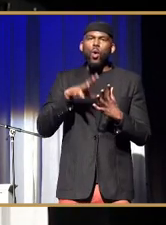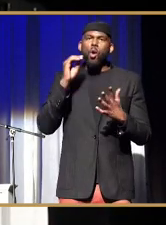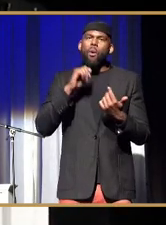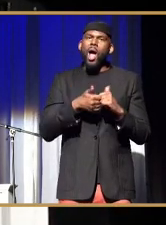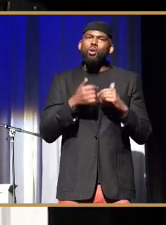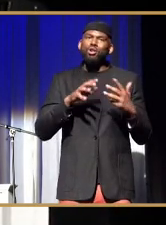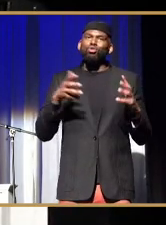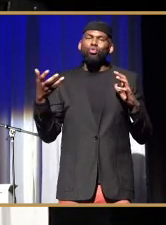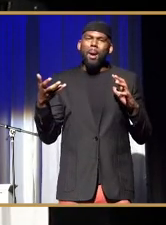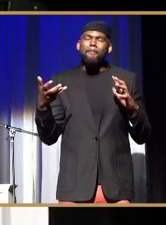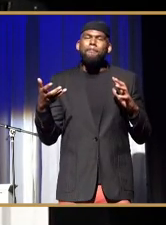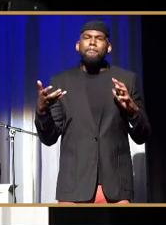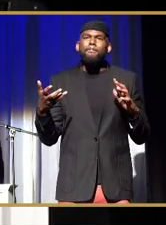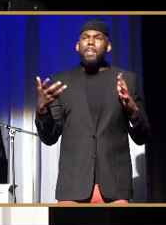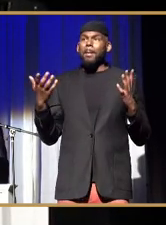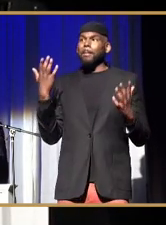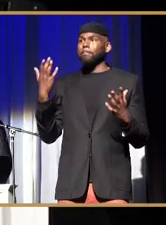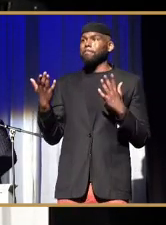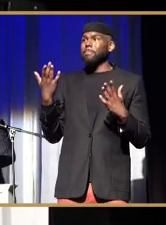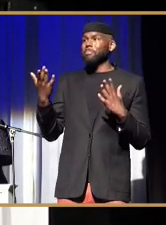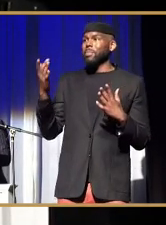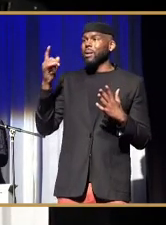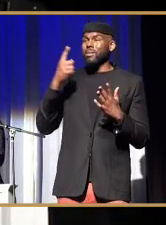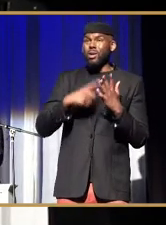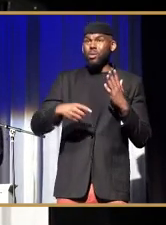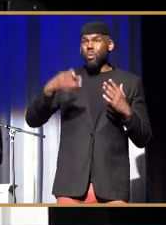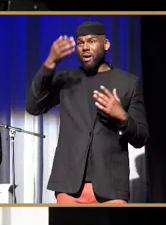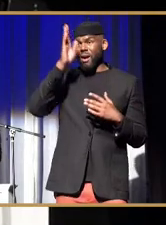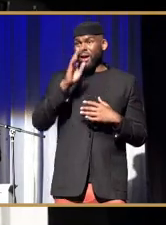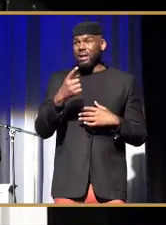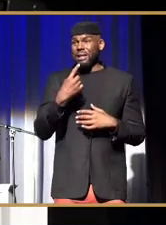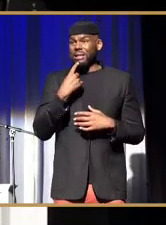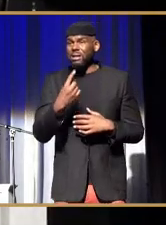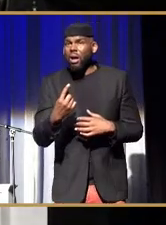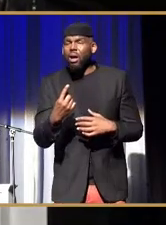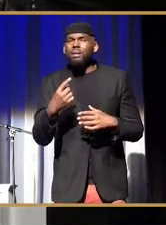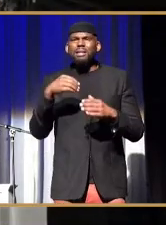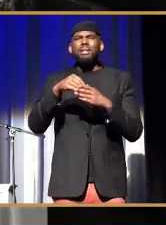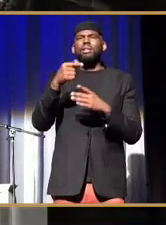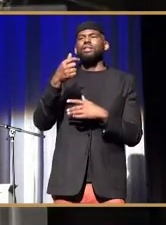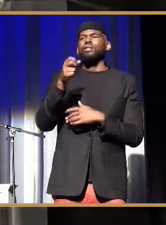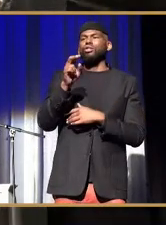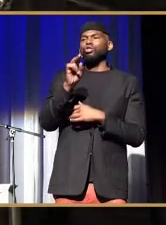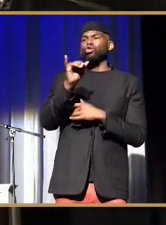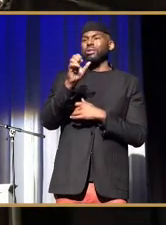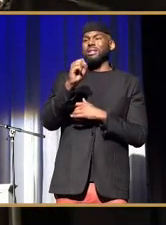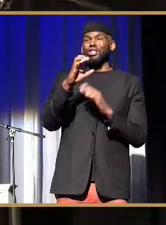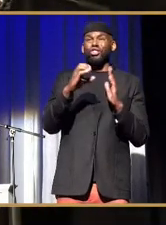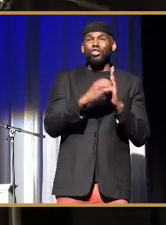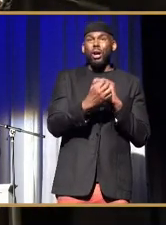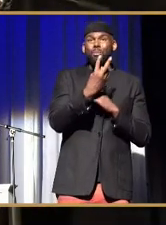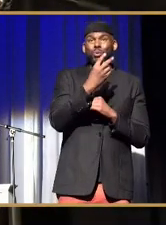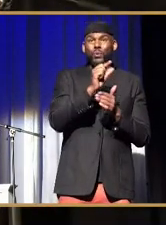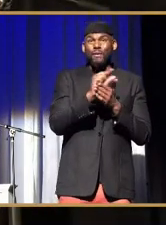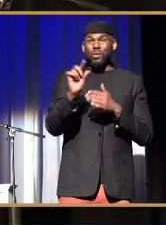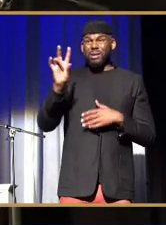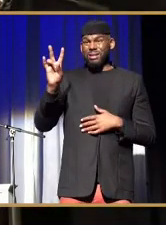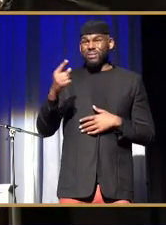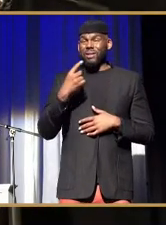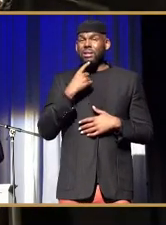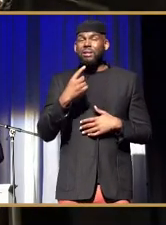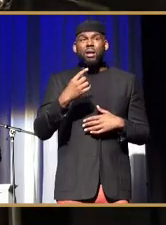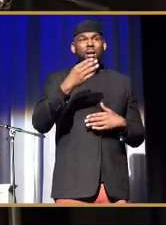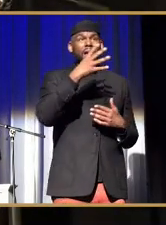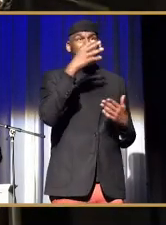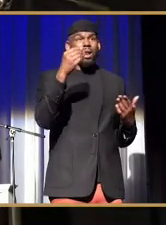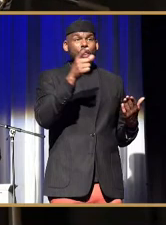disrupt. Perhaps that is what God was saying to God's self in Genesis chapter 2, verse 7, when God says,